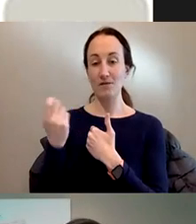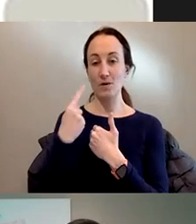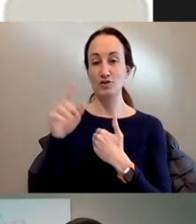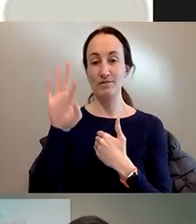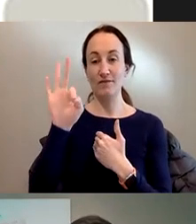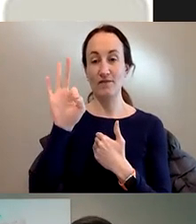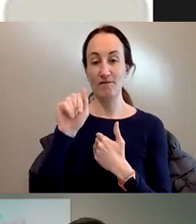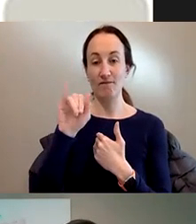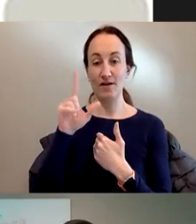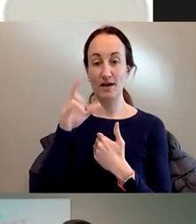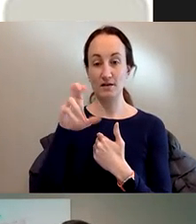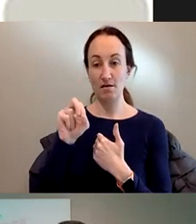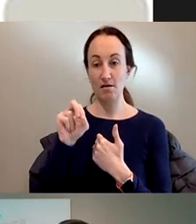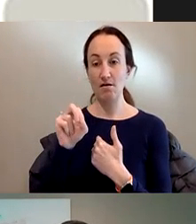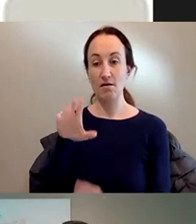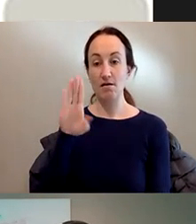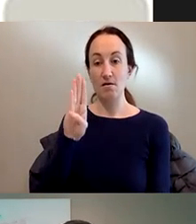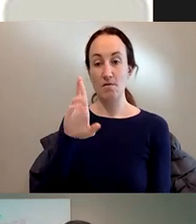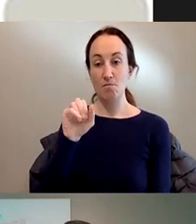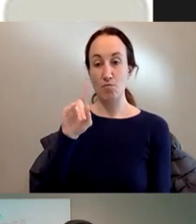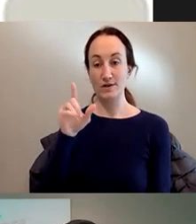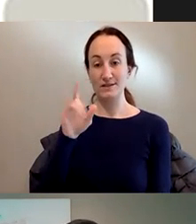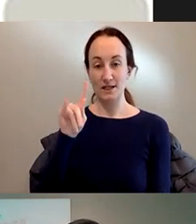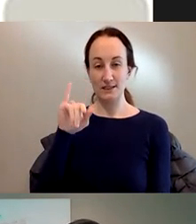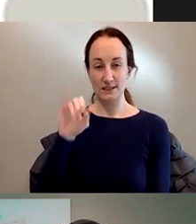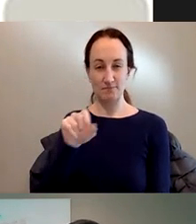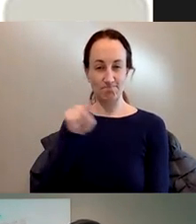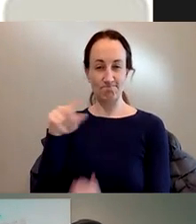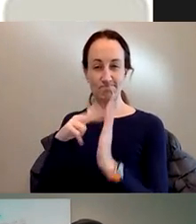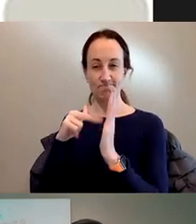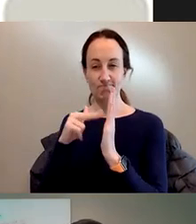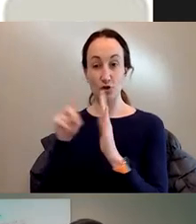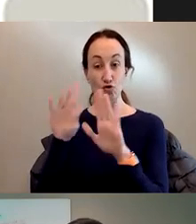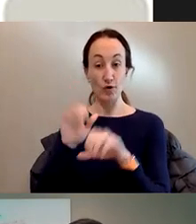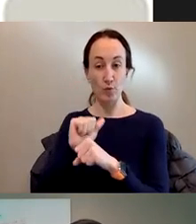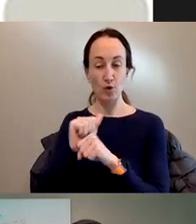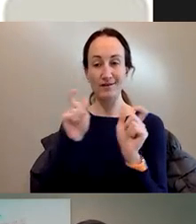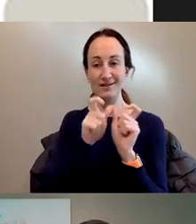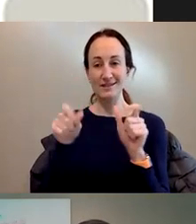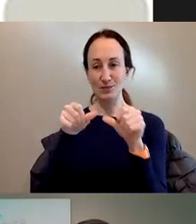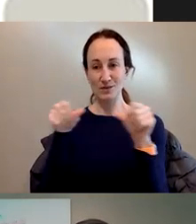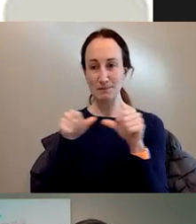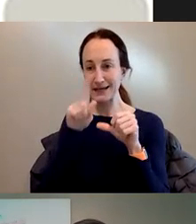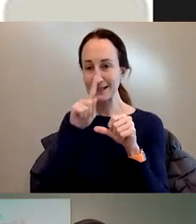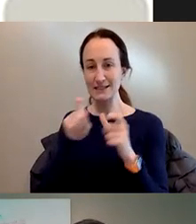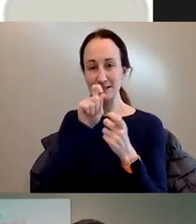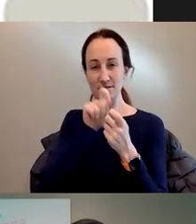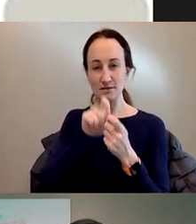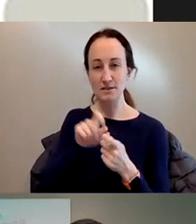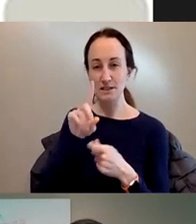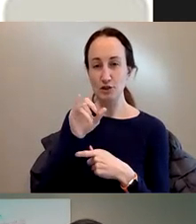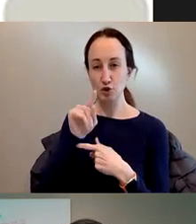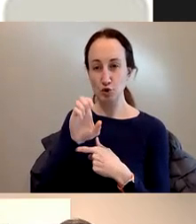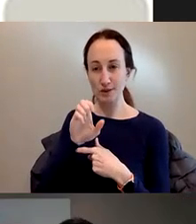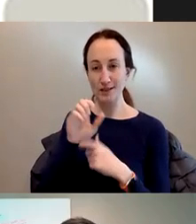They say, great work. The sequence space is discrete. So how are you able to calculate derivatives in this discrete space? Can recurrent neural networks